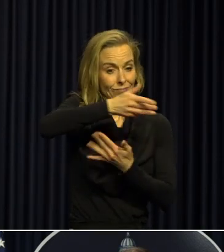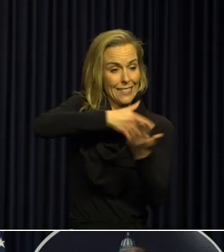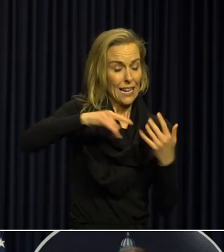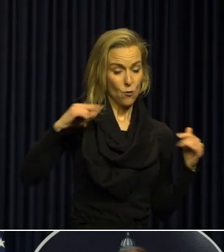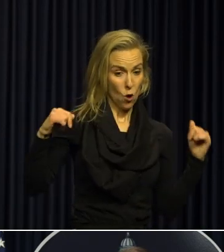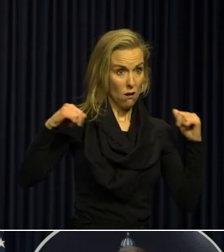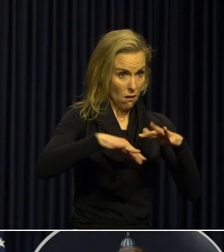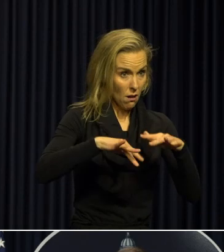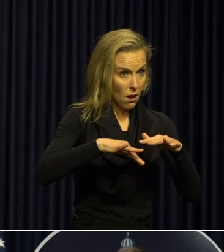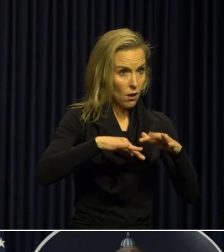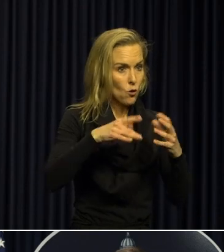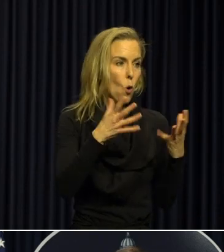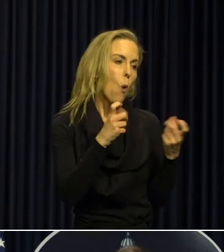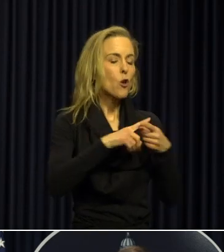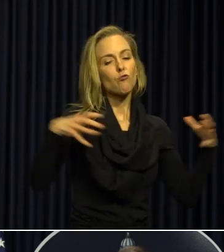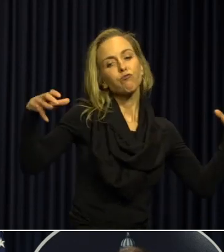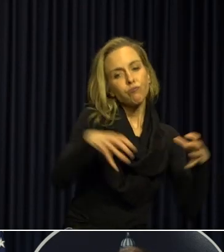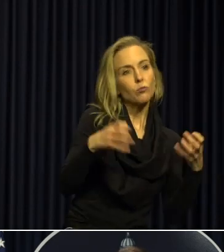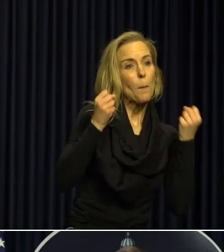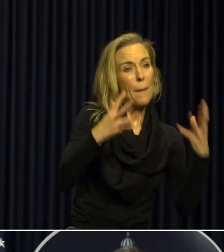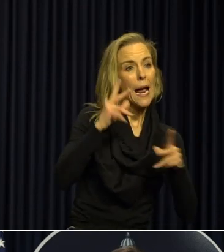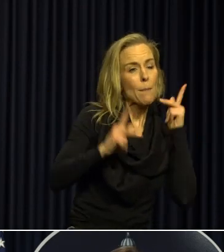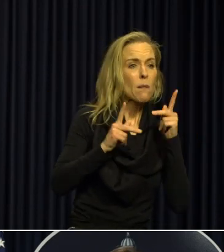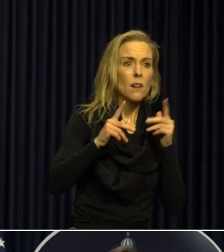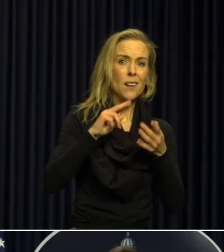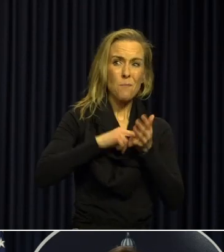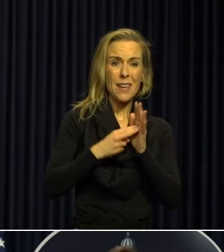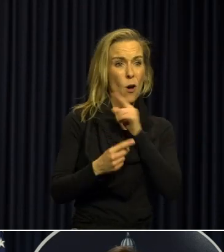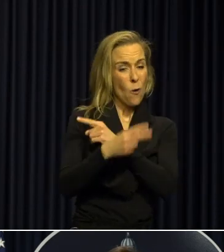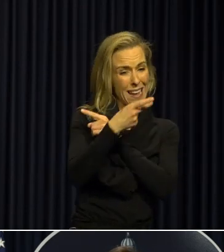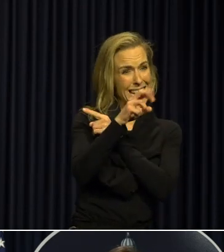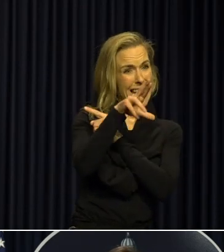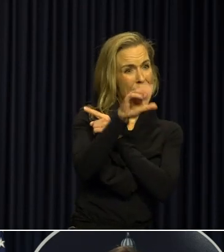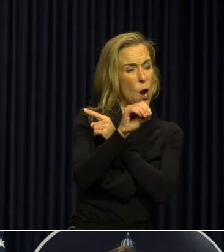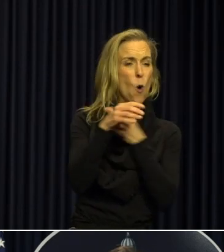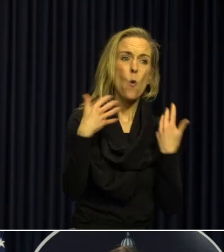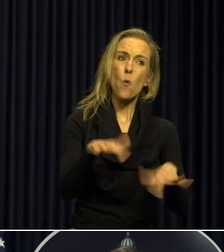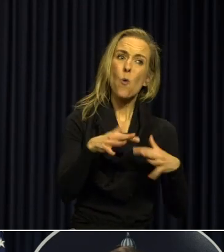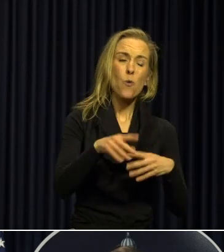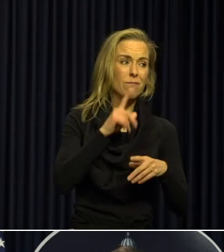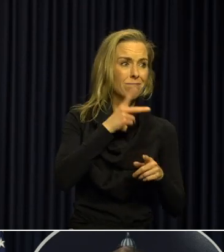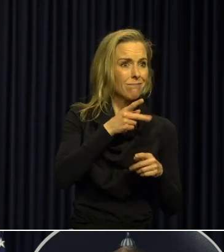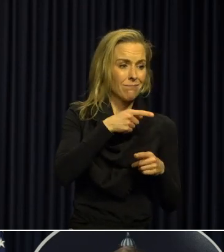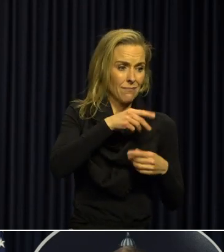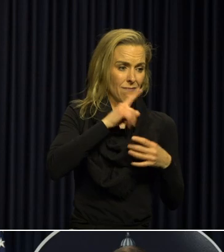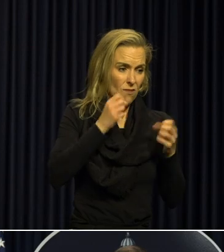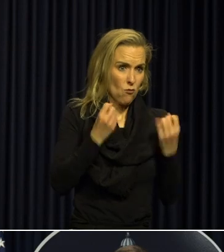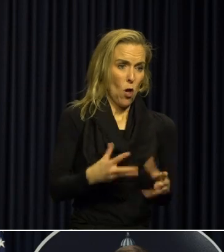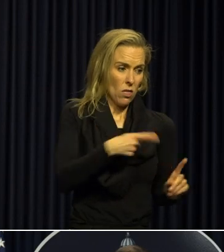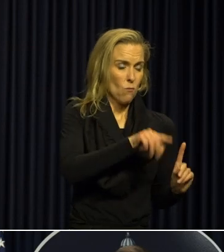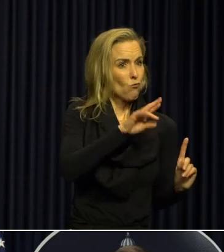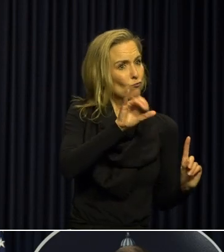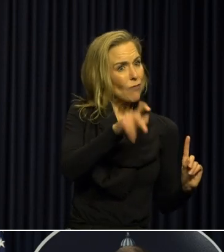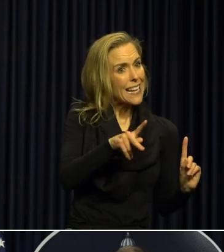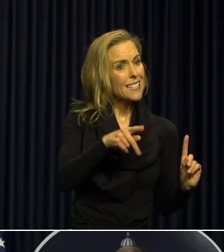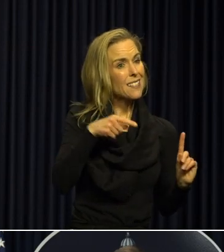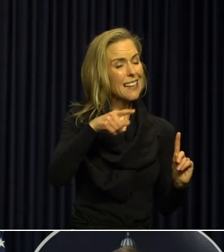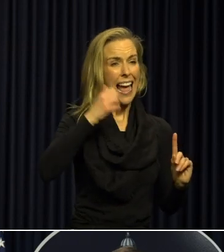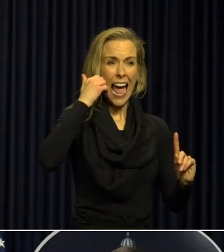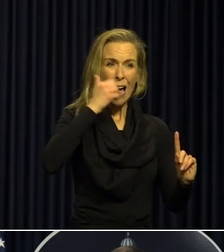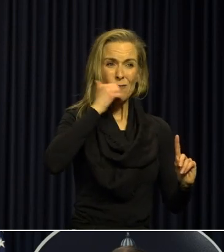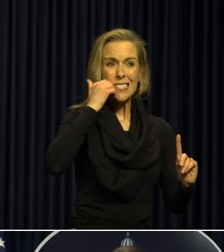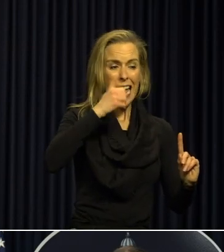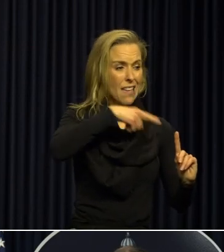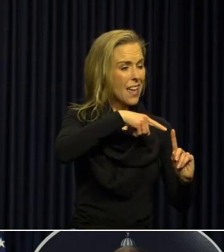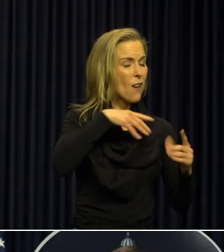put these heroes at risk. They're going in every day to take care of people who have COVID-19, that have